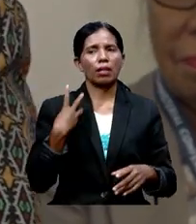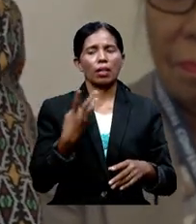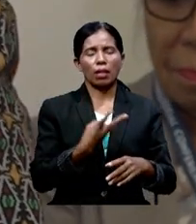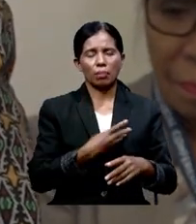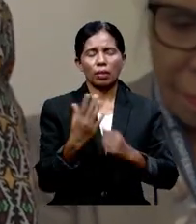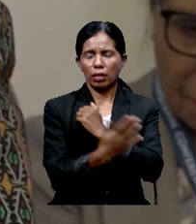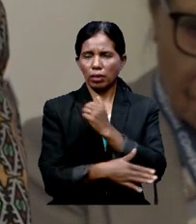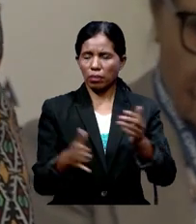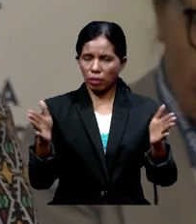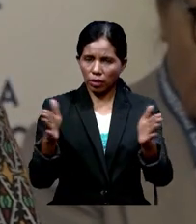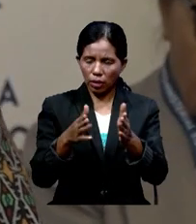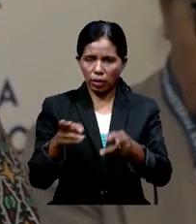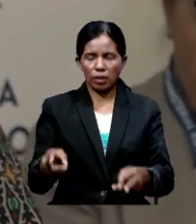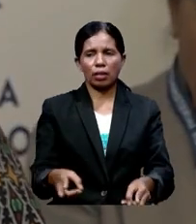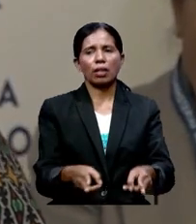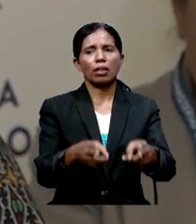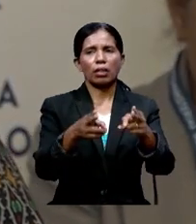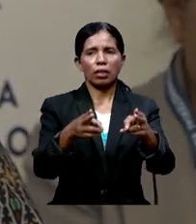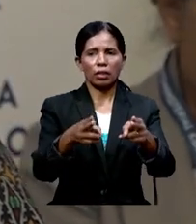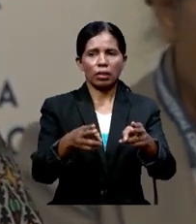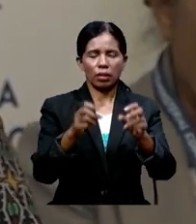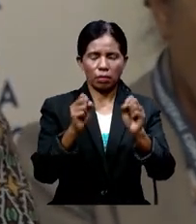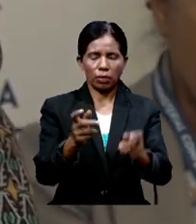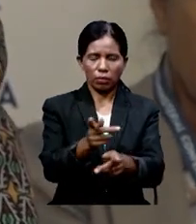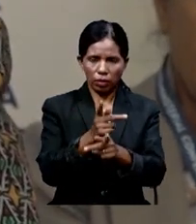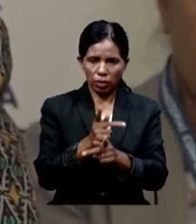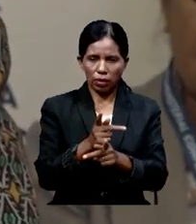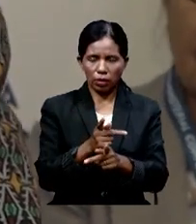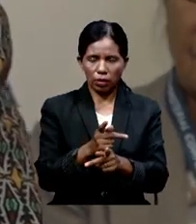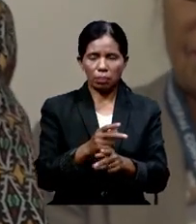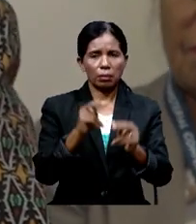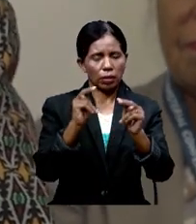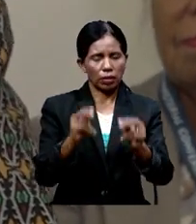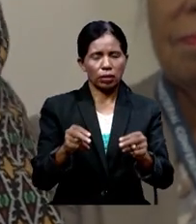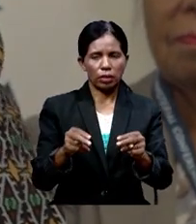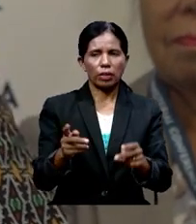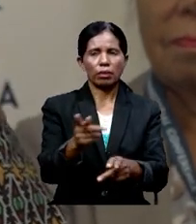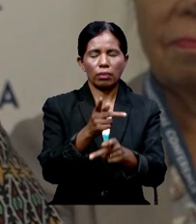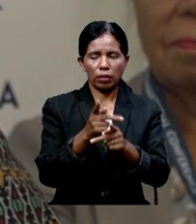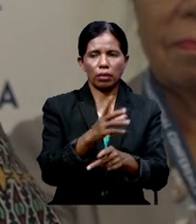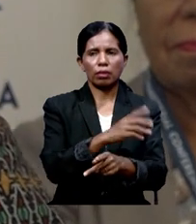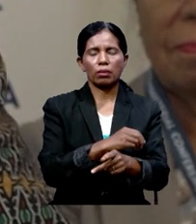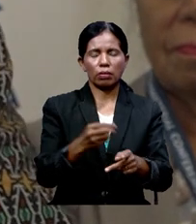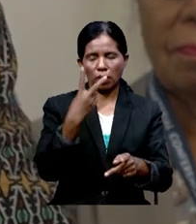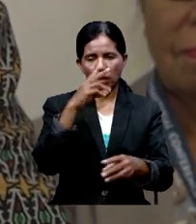countries, rules means protection, means we are able to